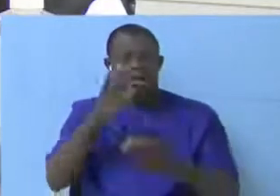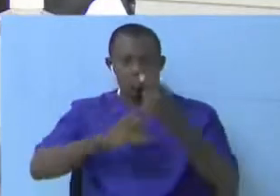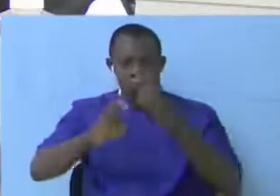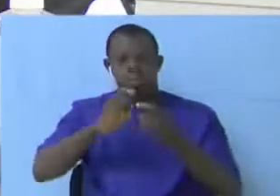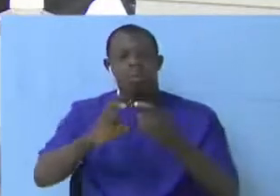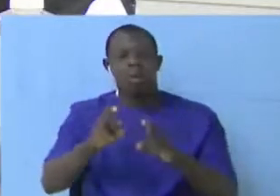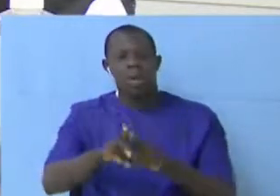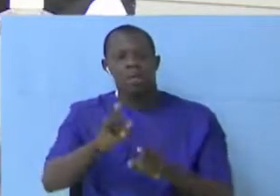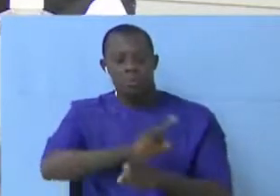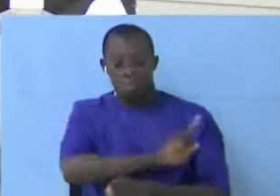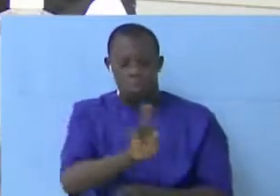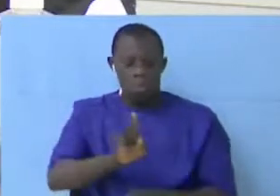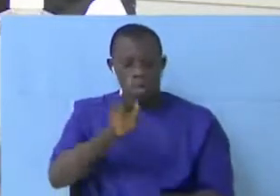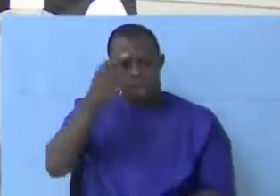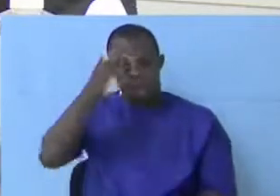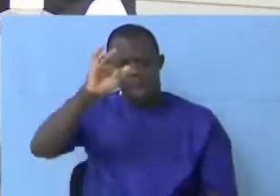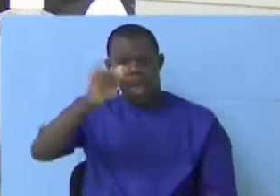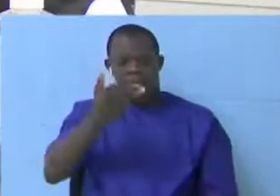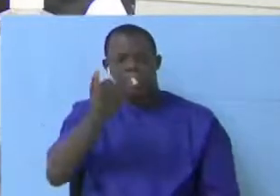And we agreed.